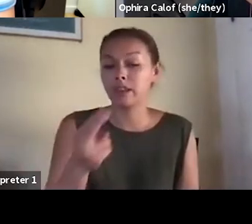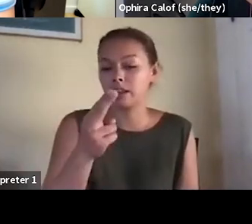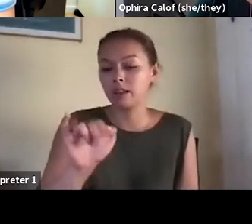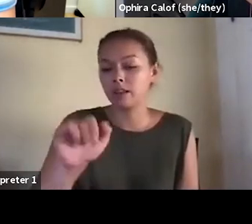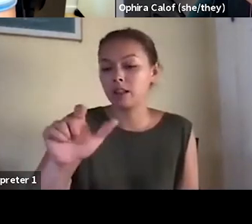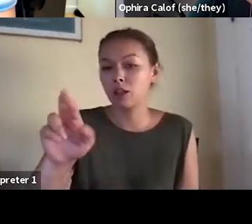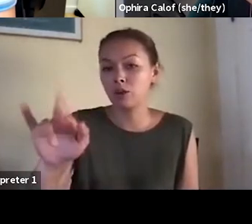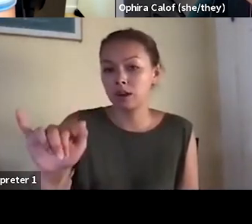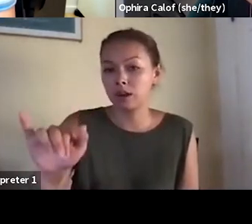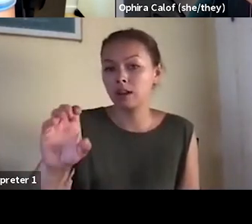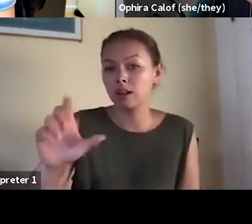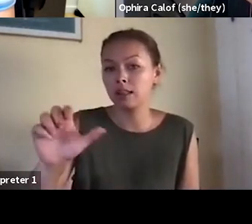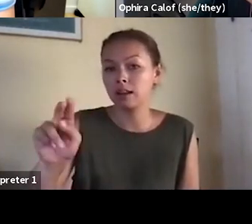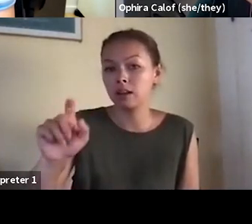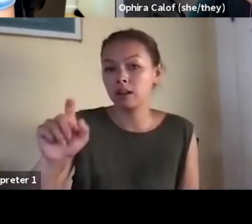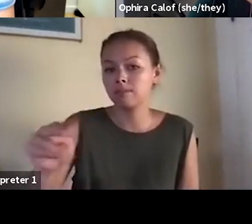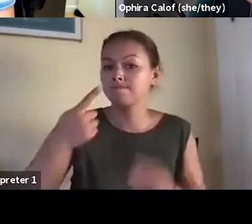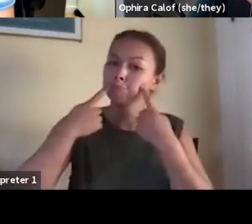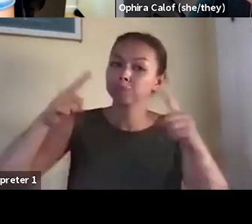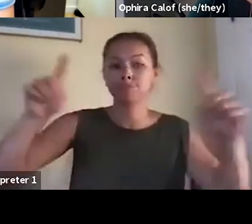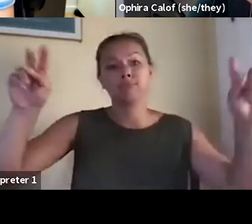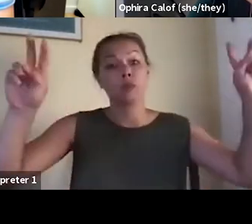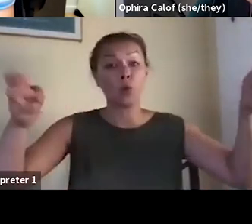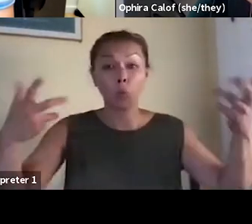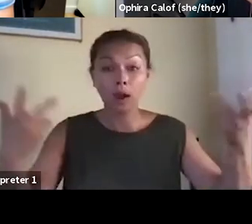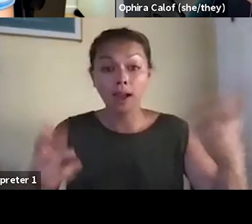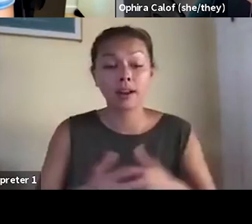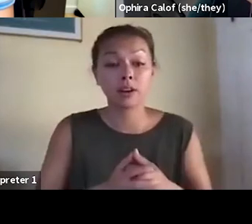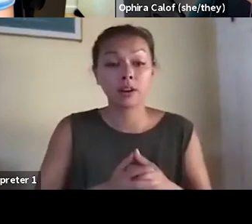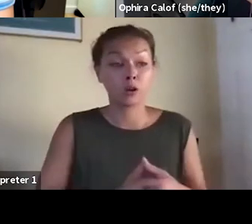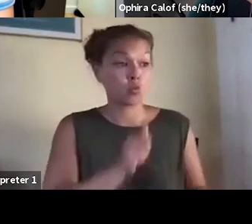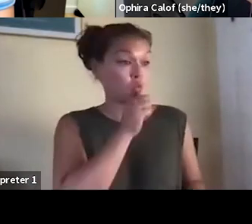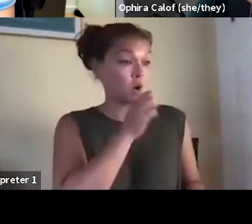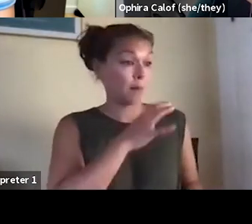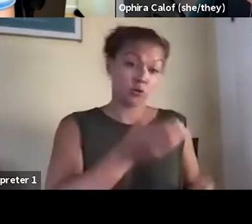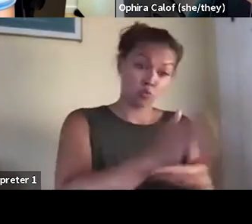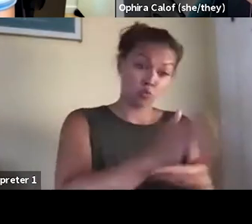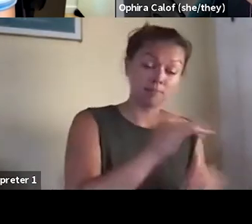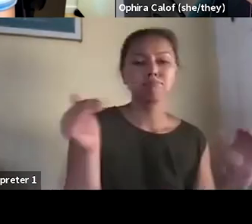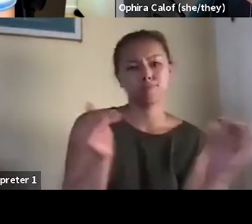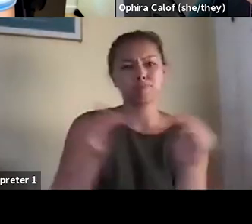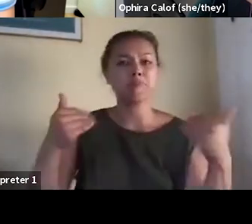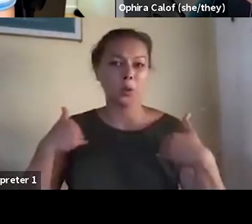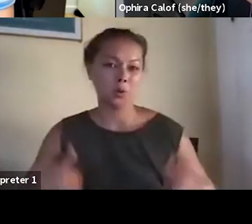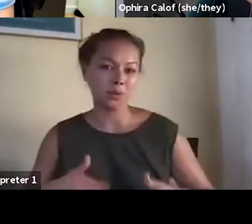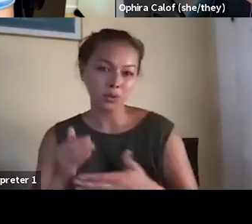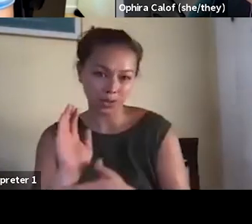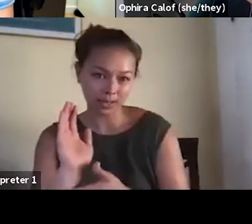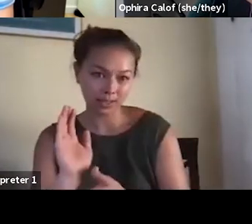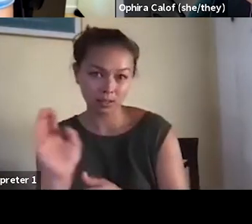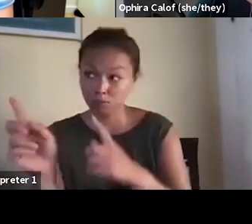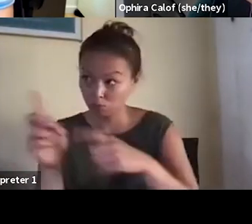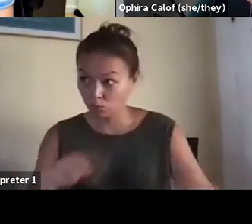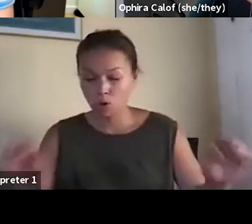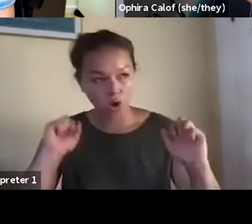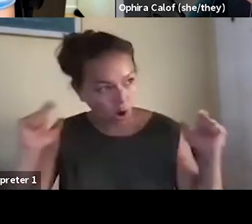human rights. And I have to keep going back to the fact that we are all human. And in order to normalize us, we have to